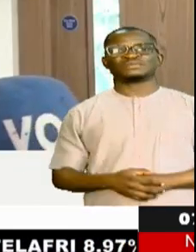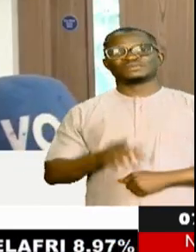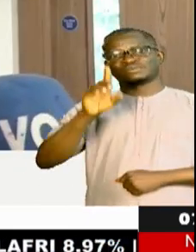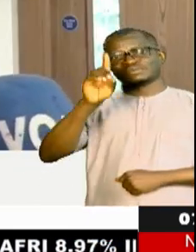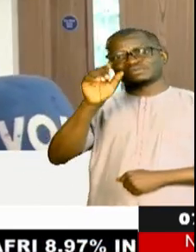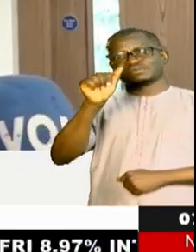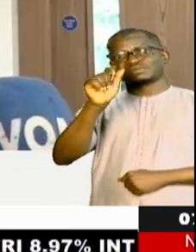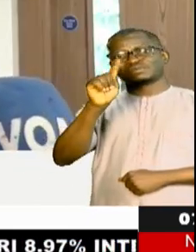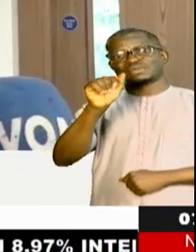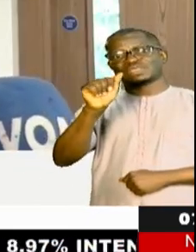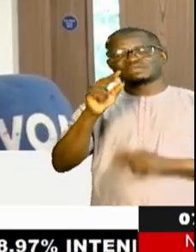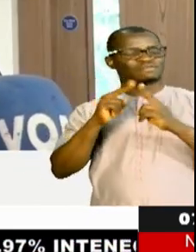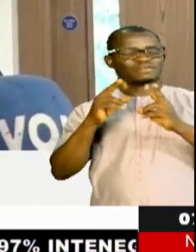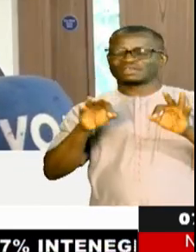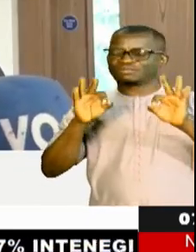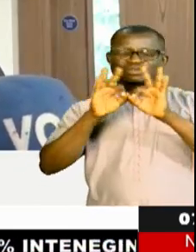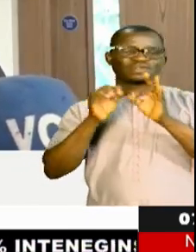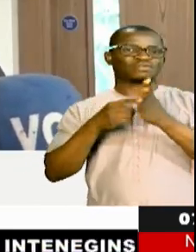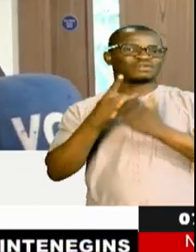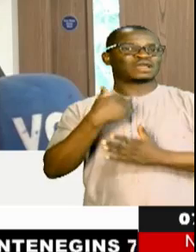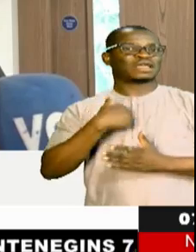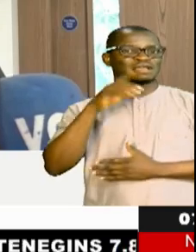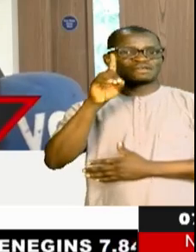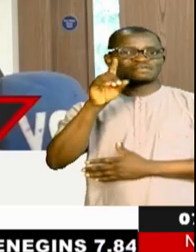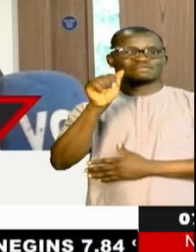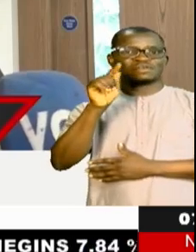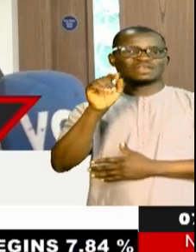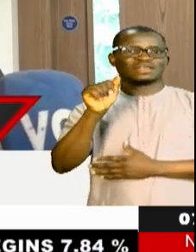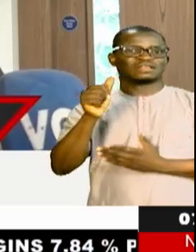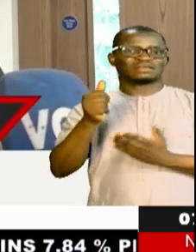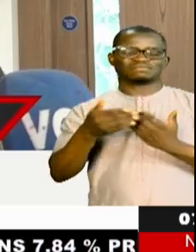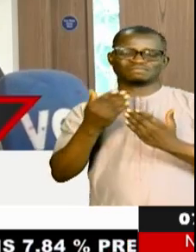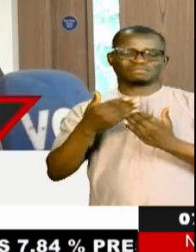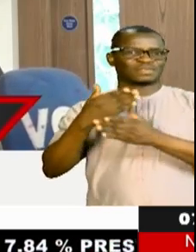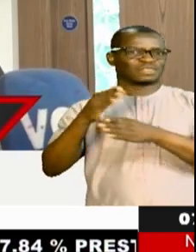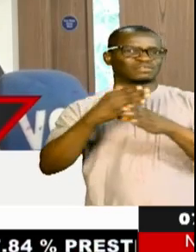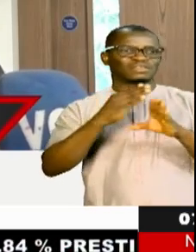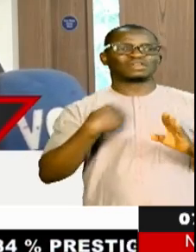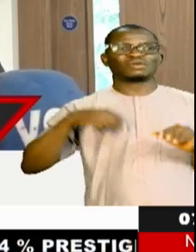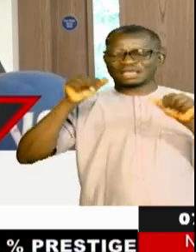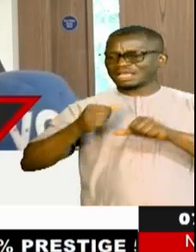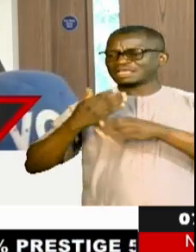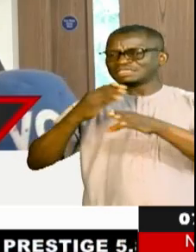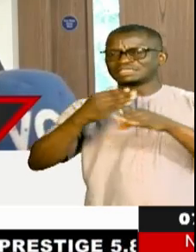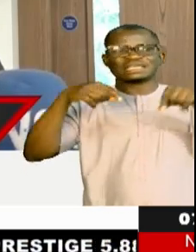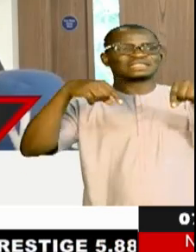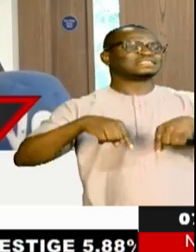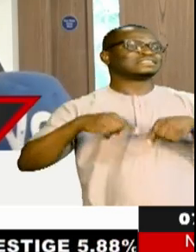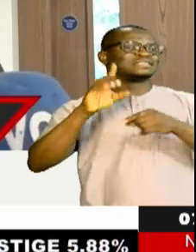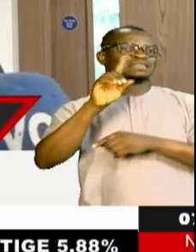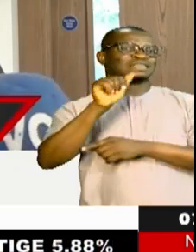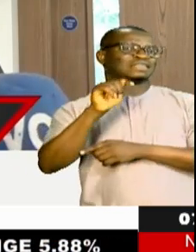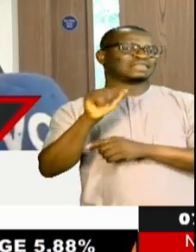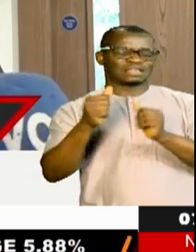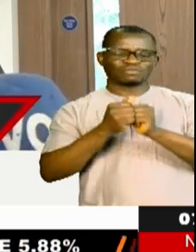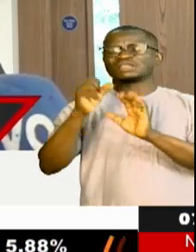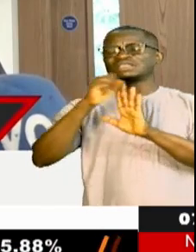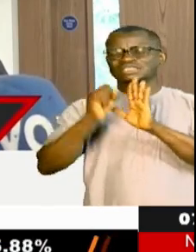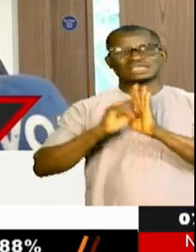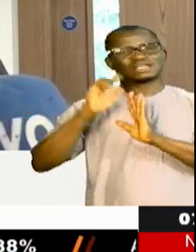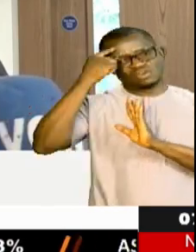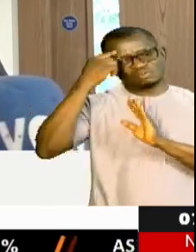Once we have data, we have geospatial distribution of poverty. We can share this data with the state government, with local